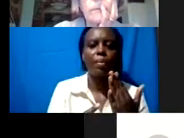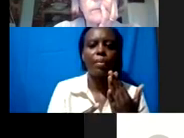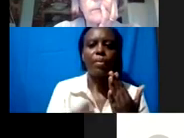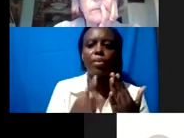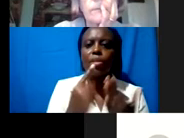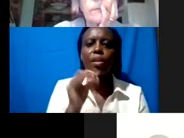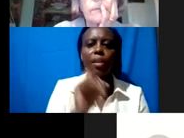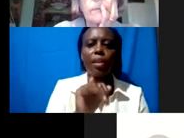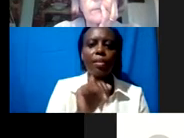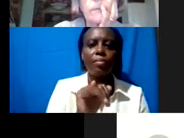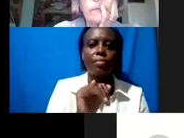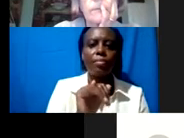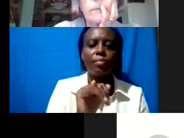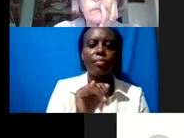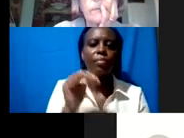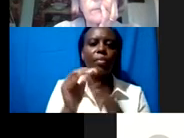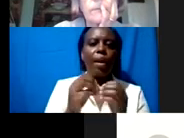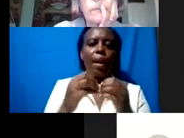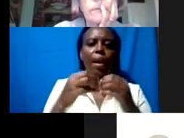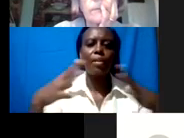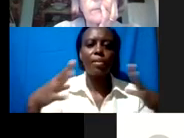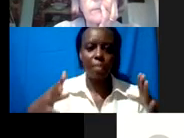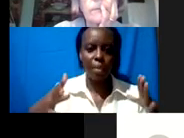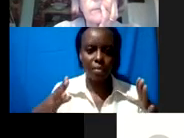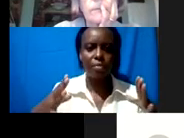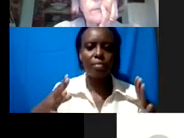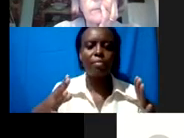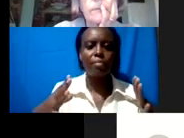say that we expanded to